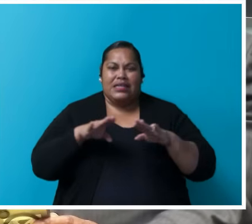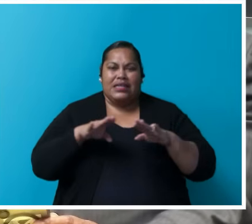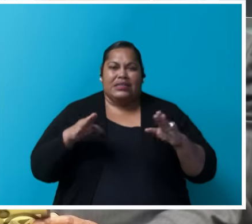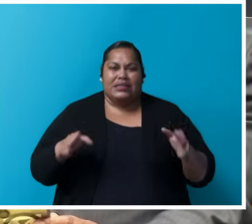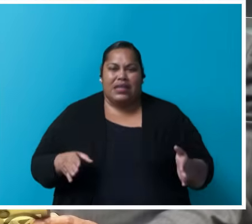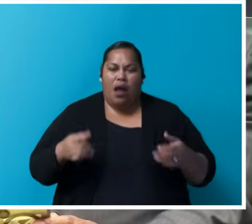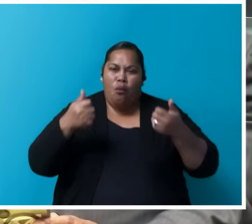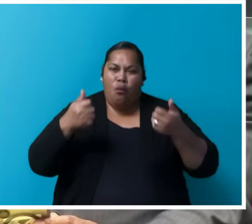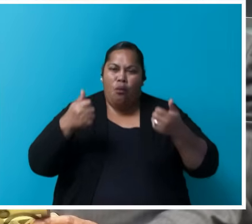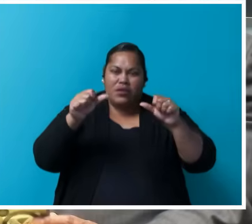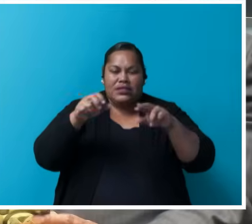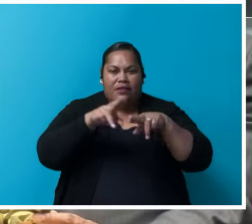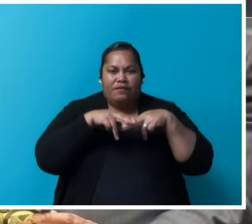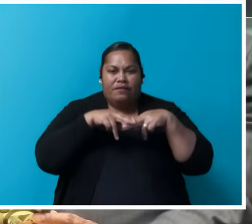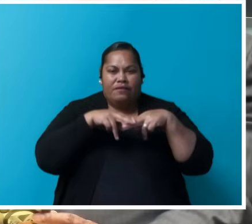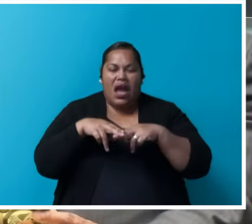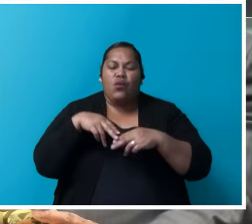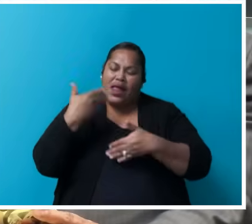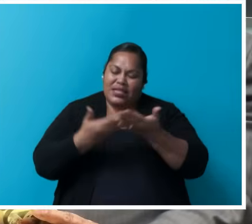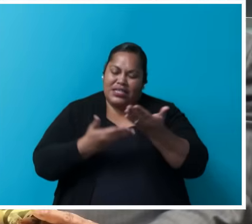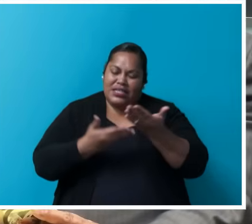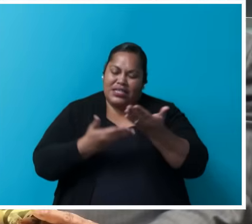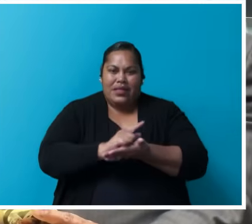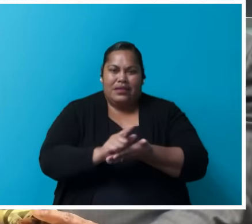prosperous Fiji. And I will explain that later.